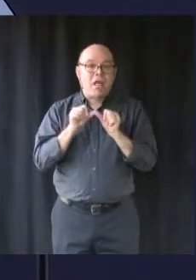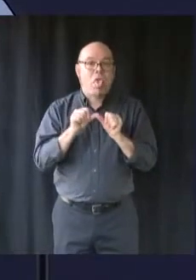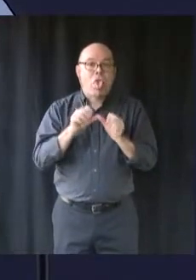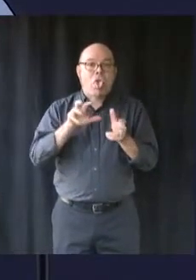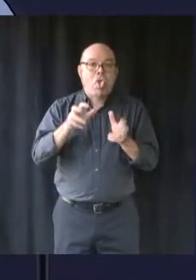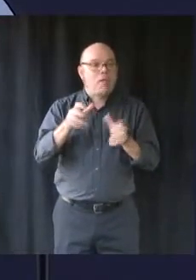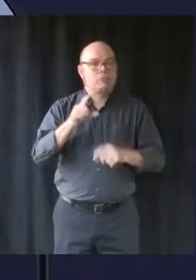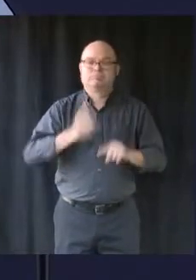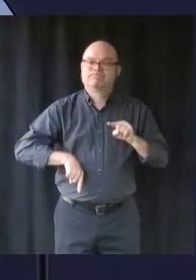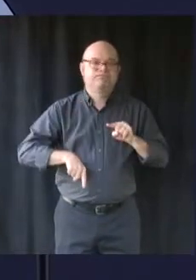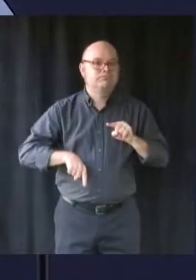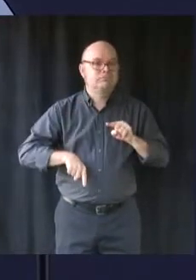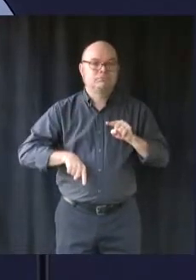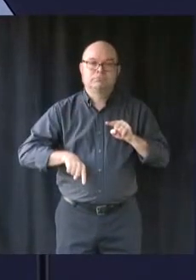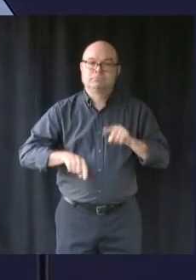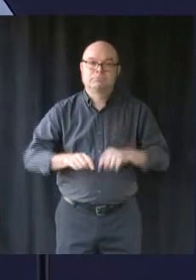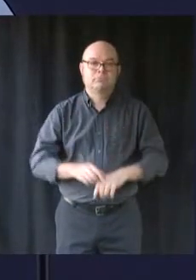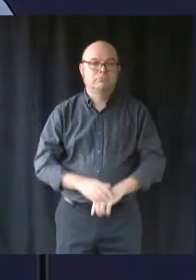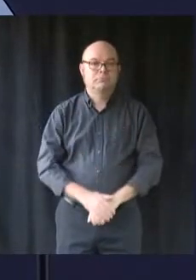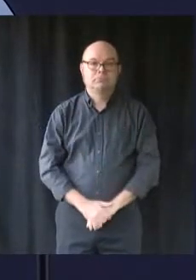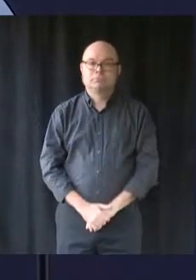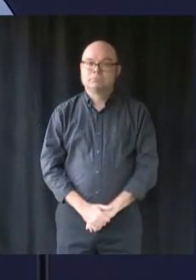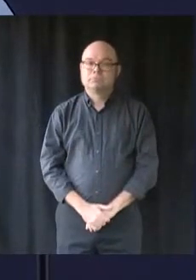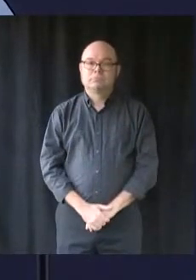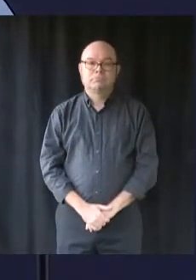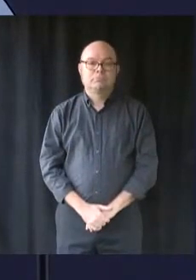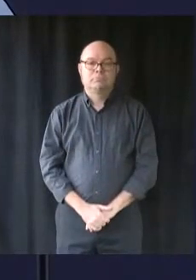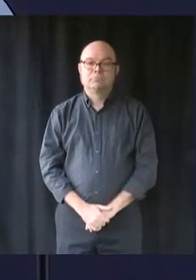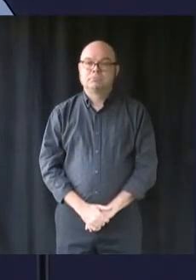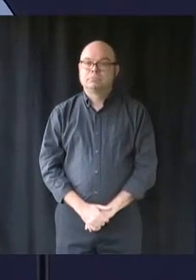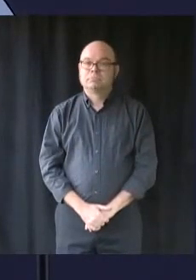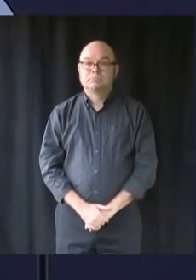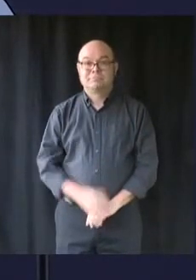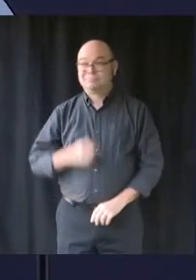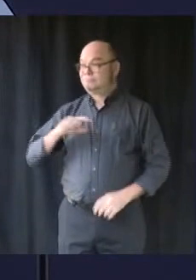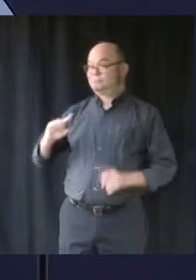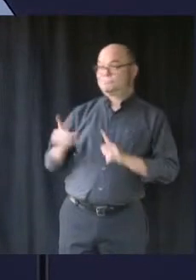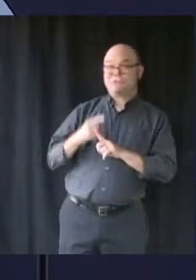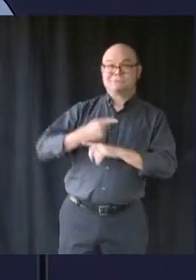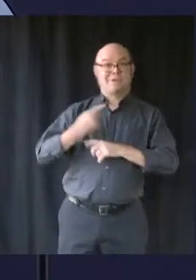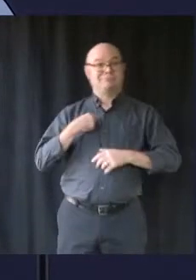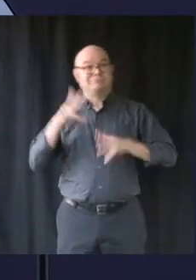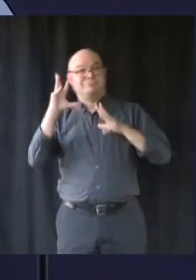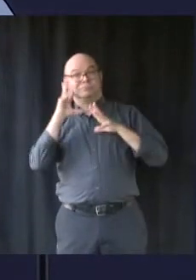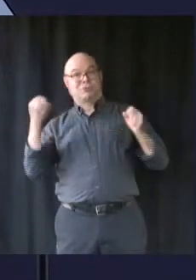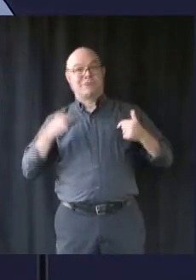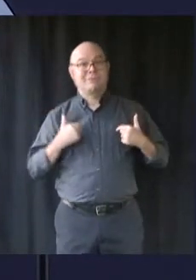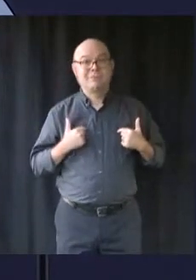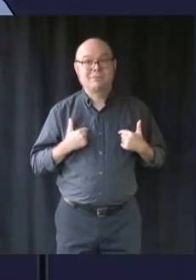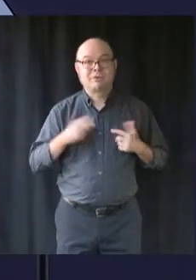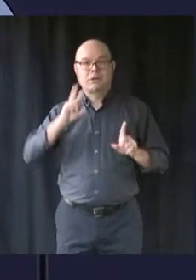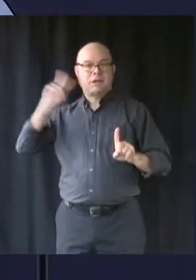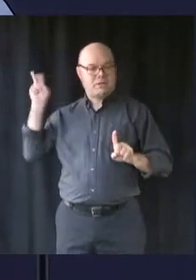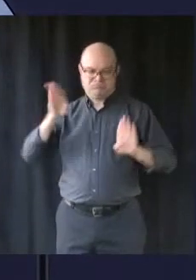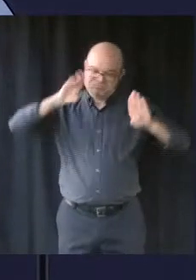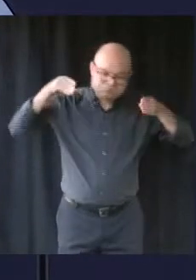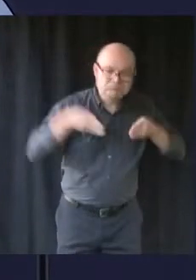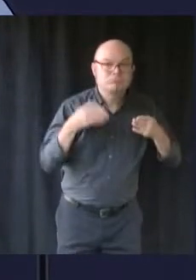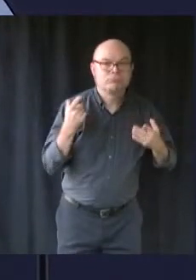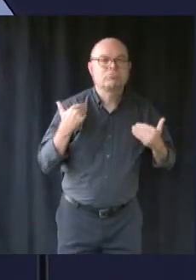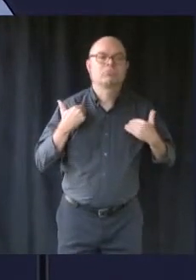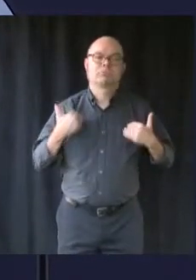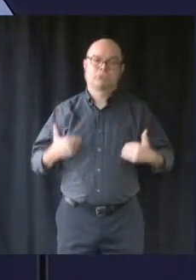That's why from day one of my administration, I've taken concrete steps to put human rights back at the center of our foreign policy and